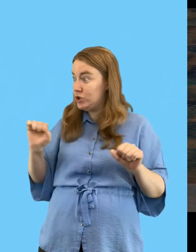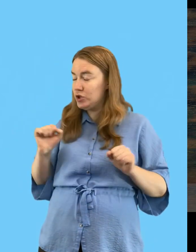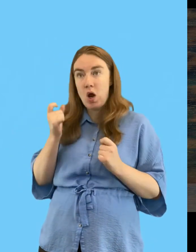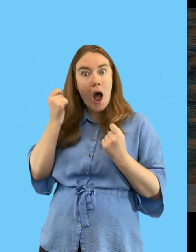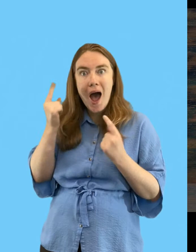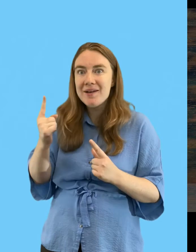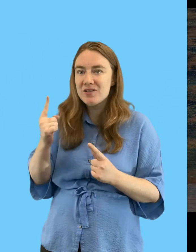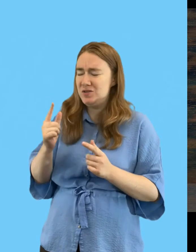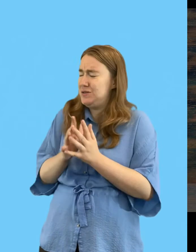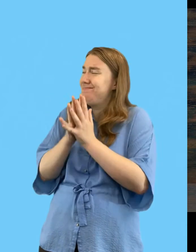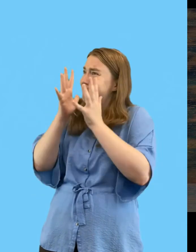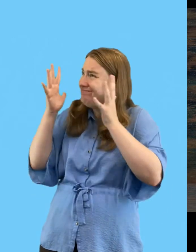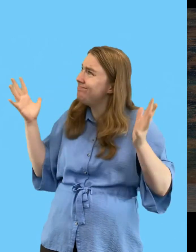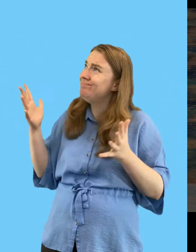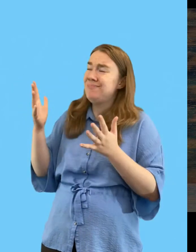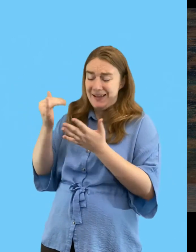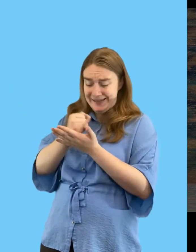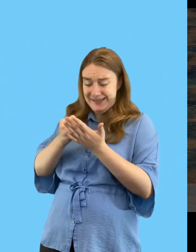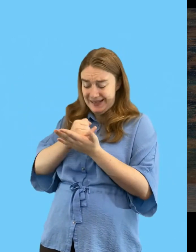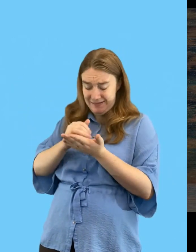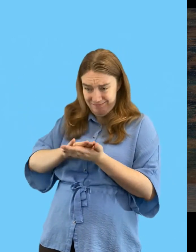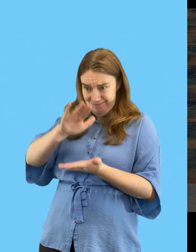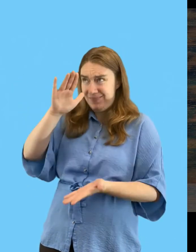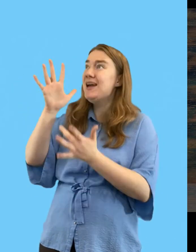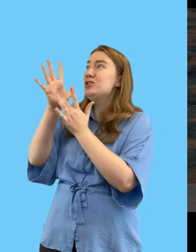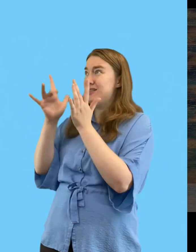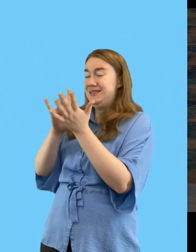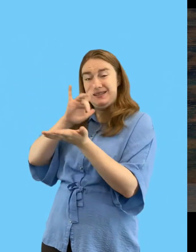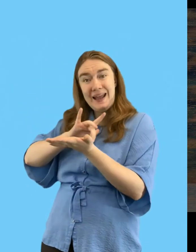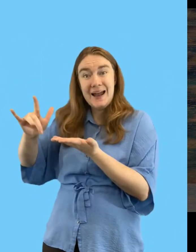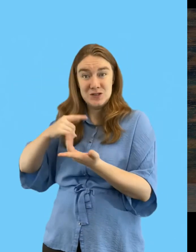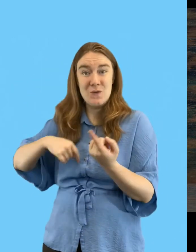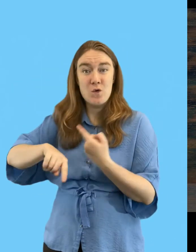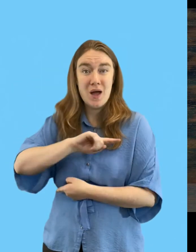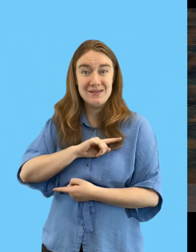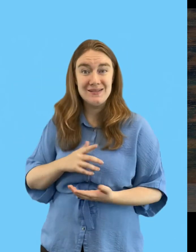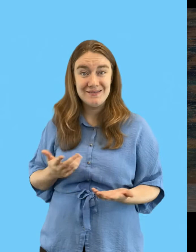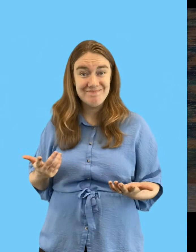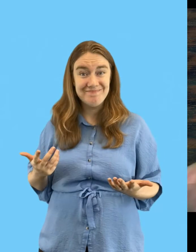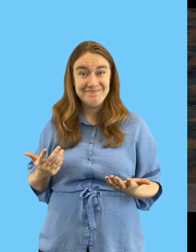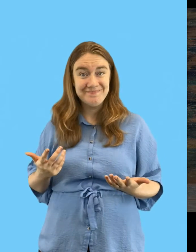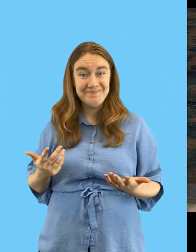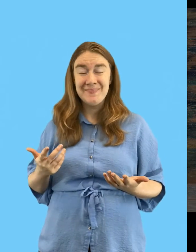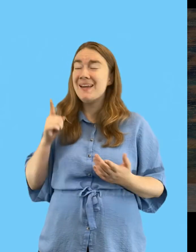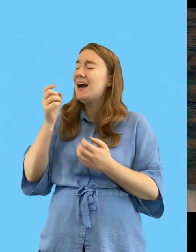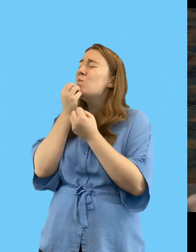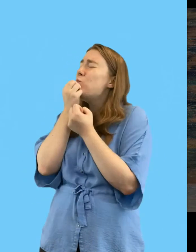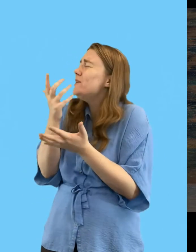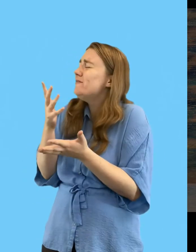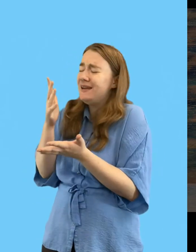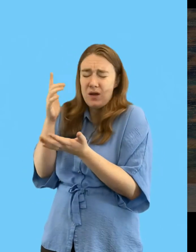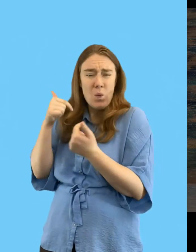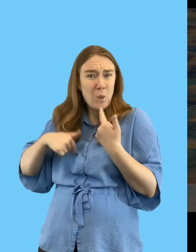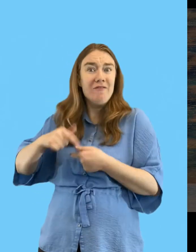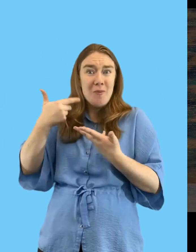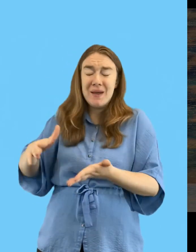the magnitude of the debt of sin that Jesus has cancelled. We haven't grasped how wonderfully, how fully we've